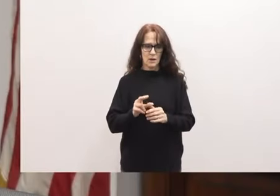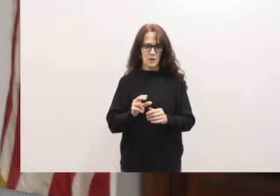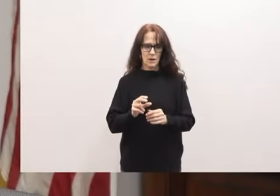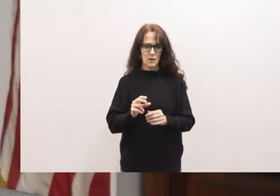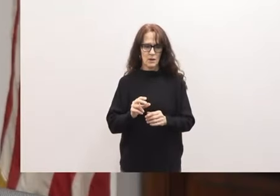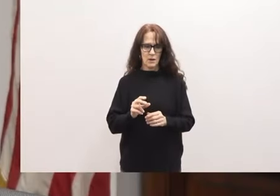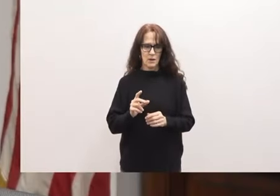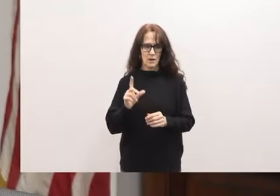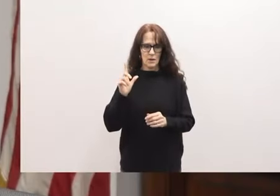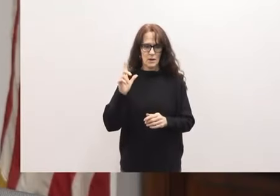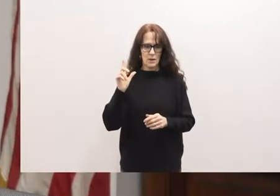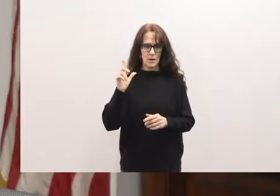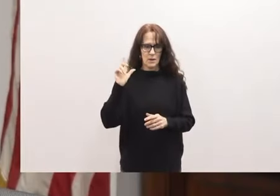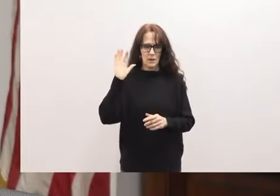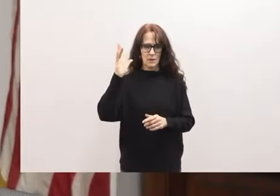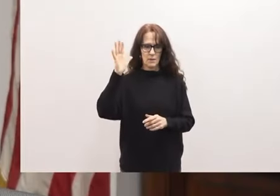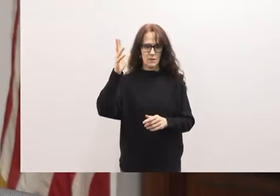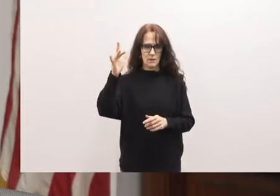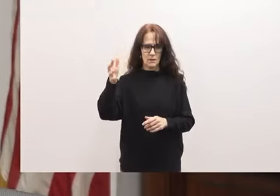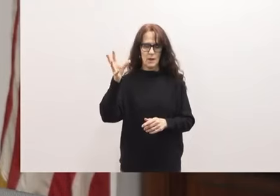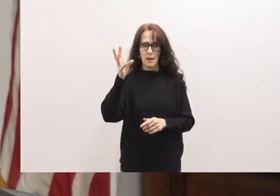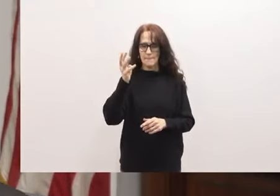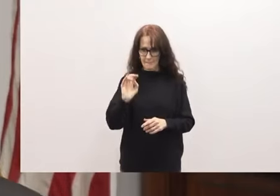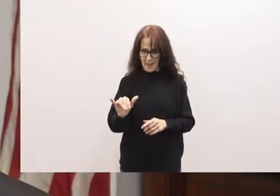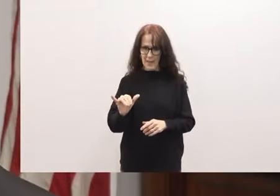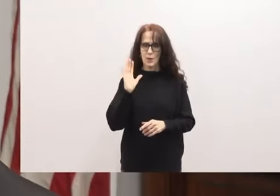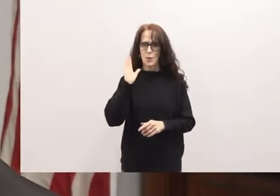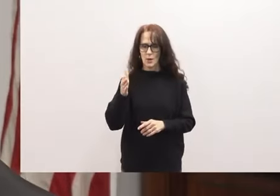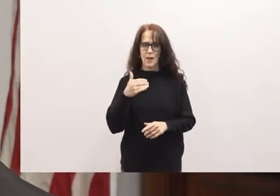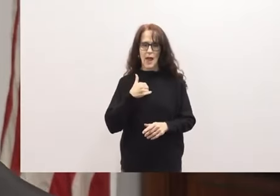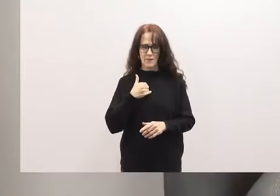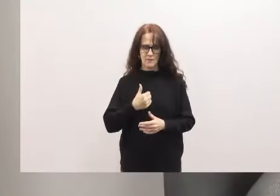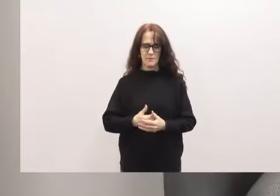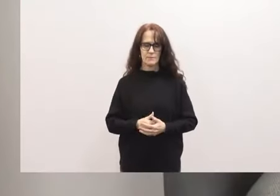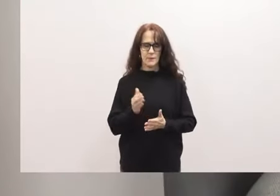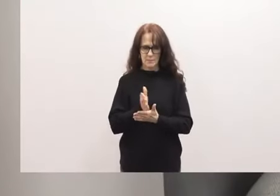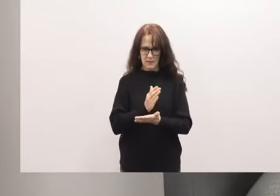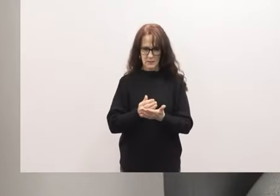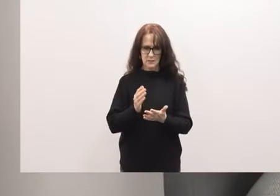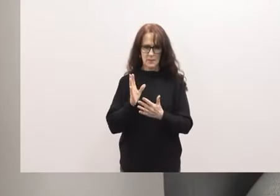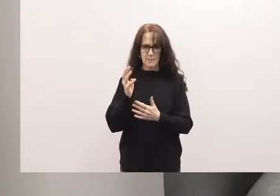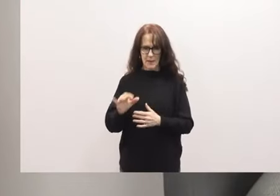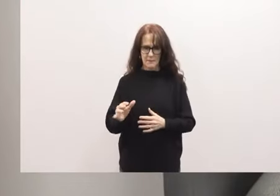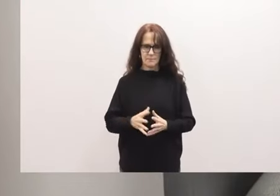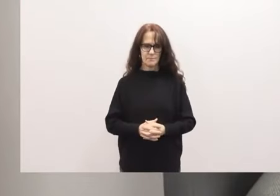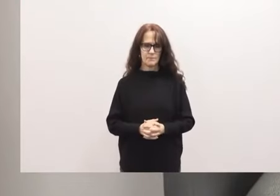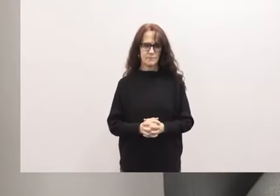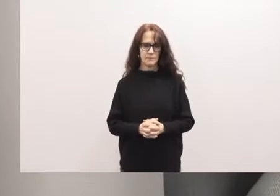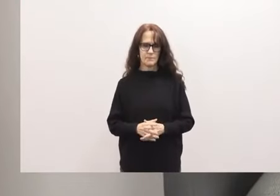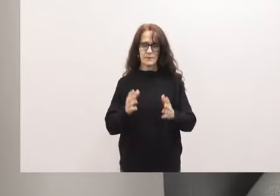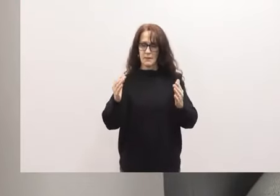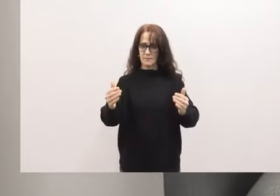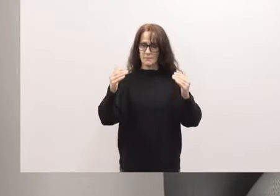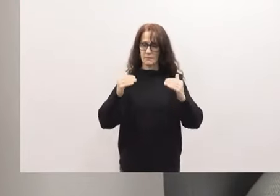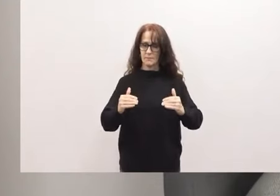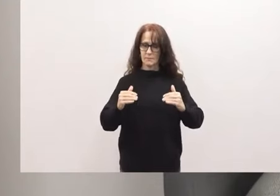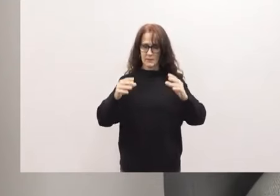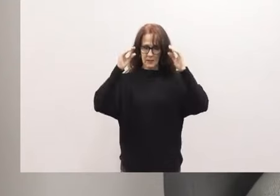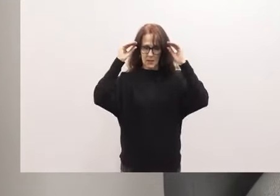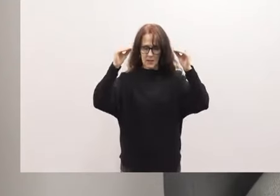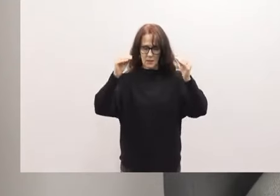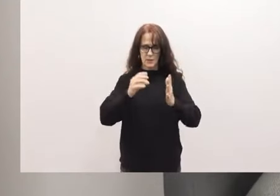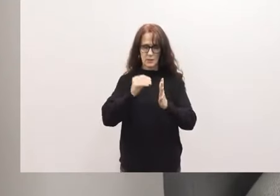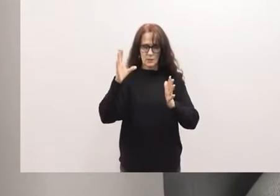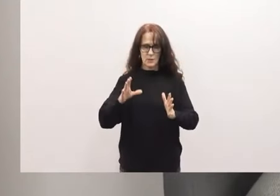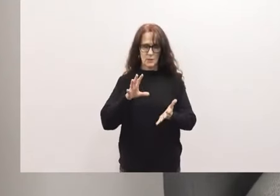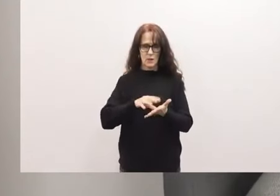Madam Chair, in the May meetings. Thank you. Let's see, next we have instruction and student